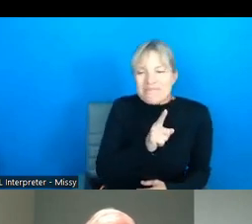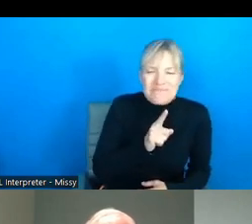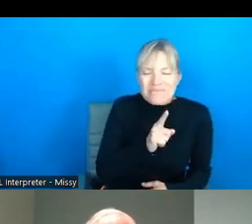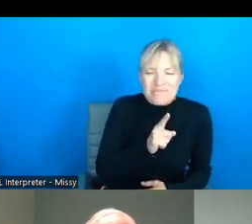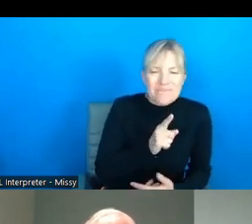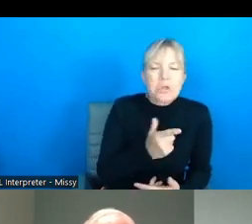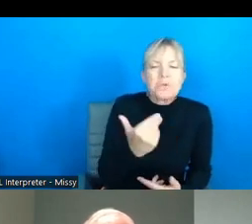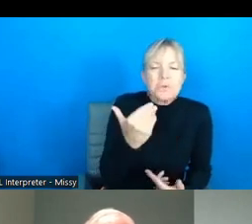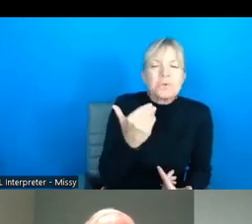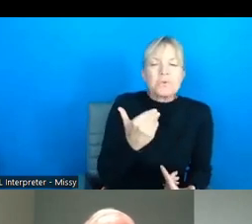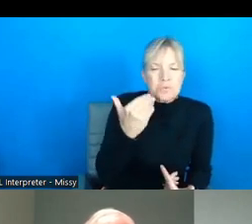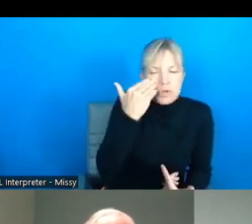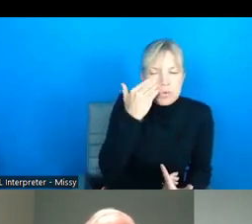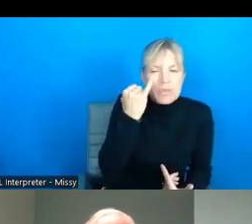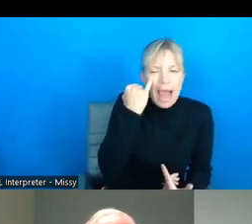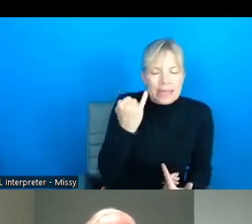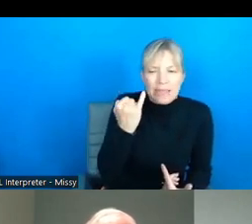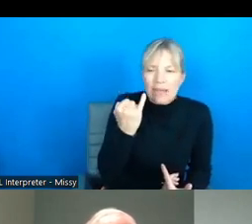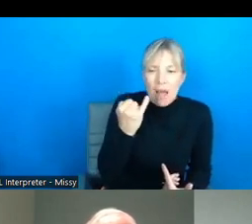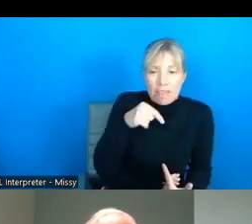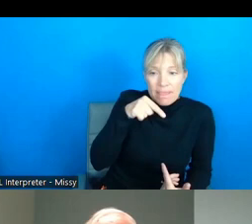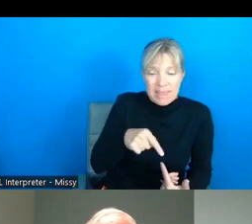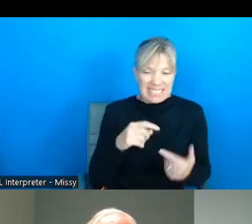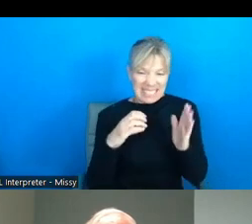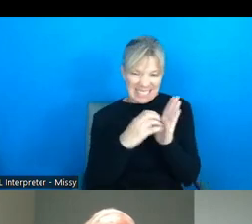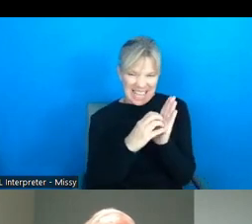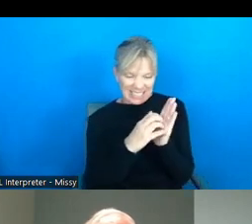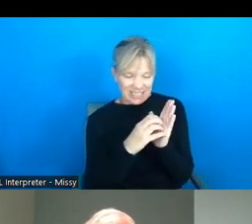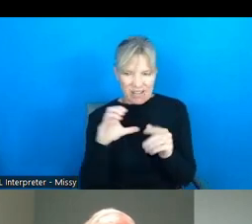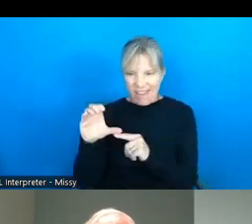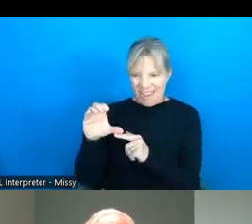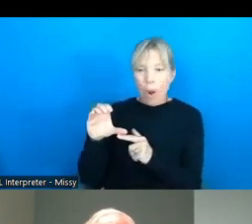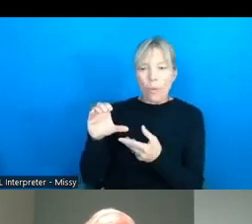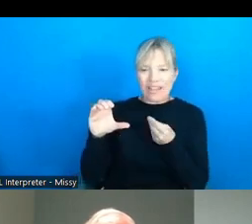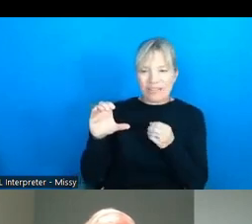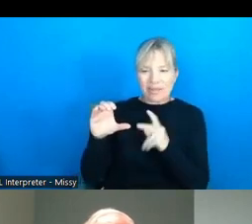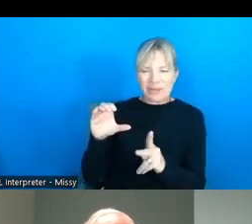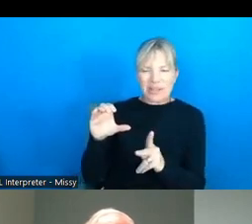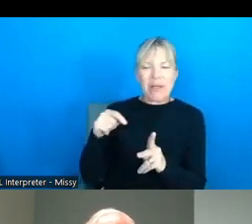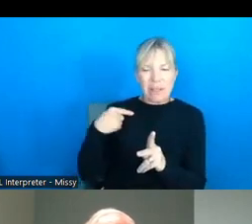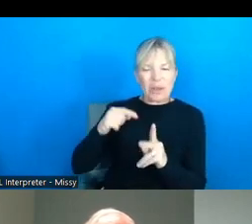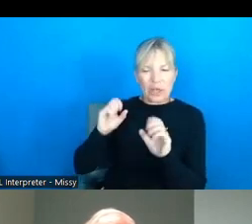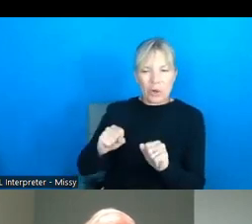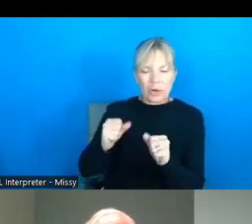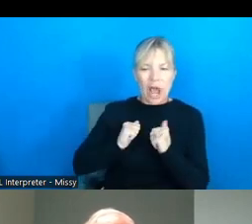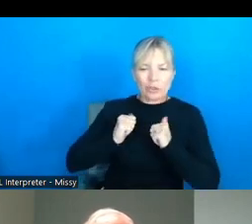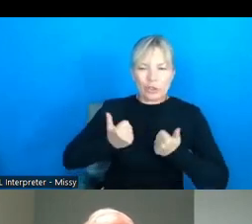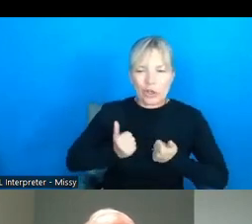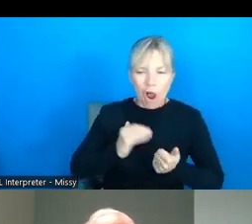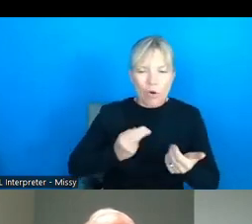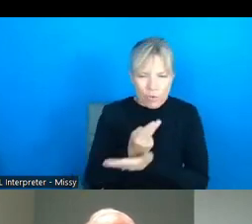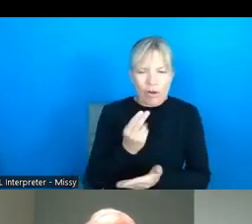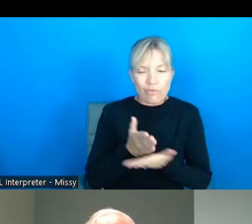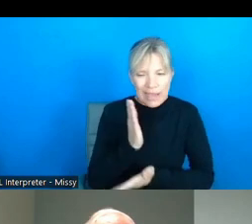receptive to the notion that this particular section might give us an opportunity to assert our rights.